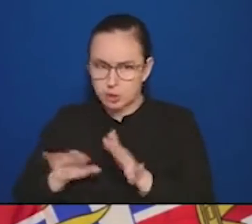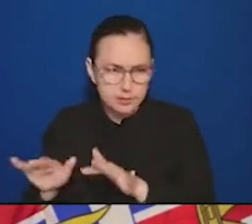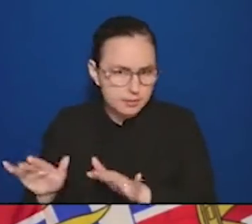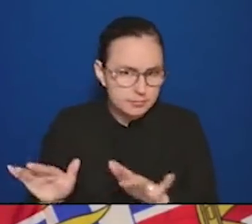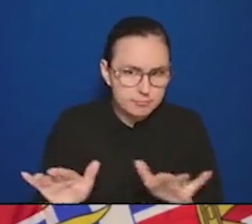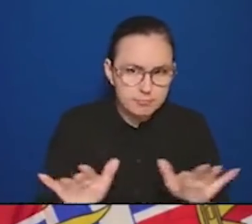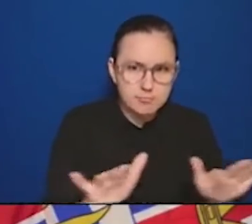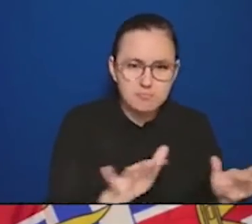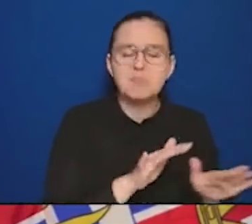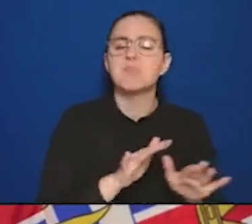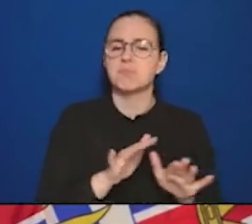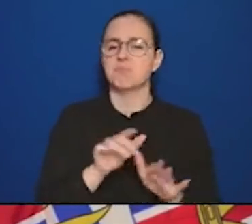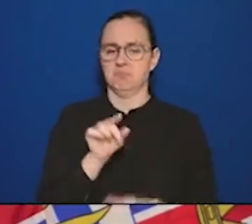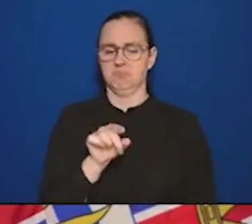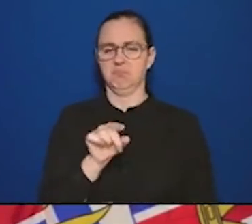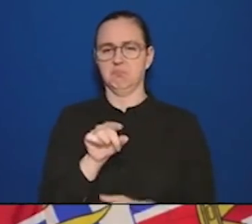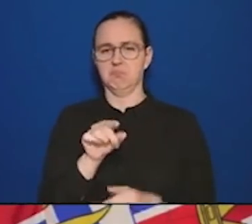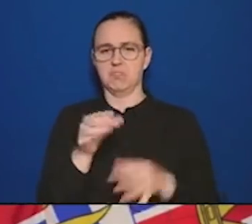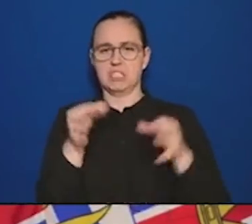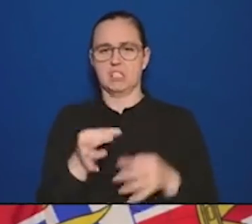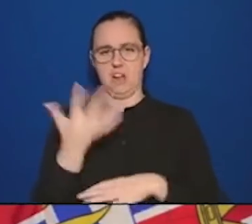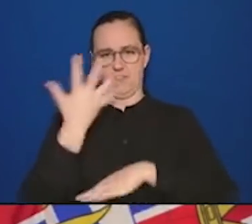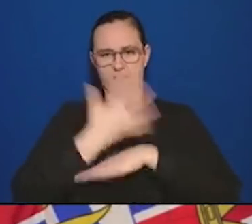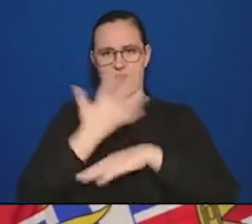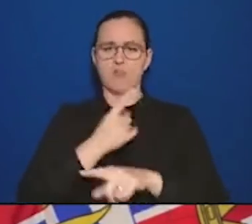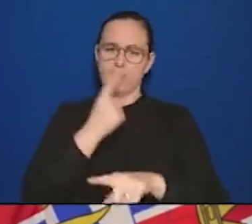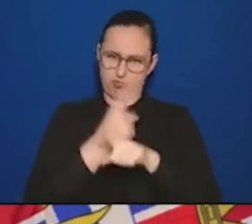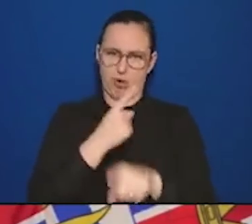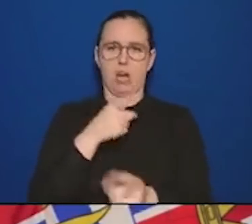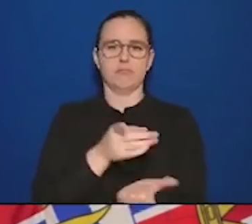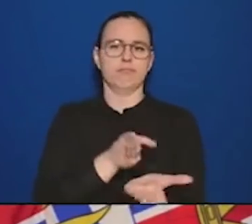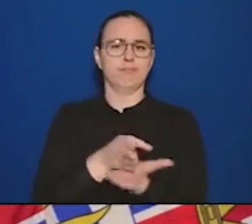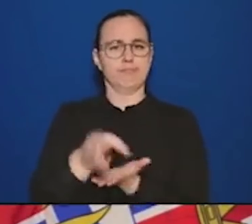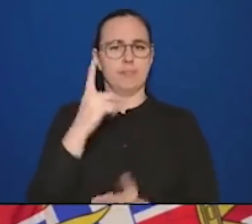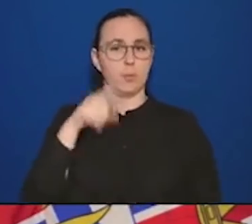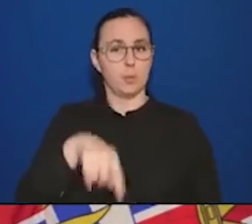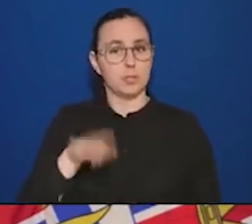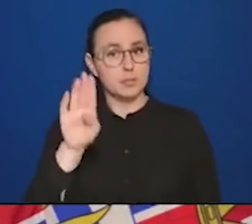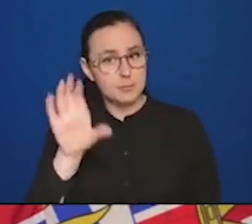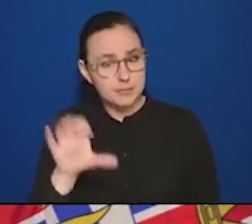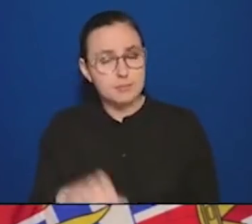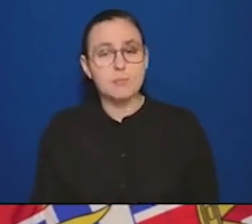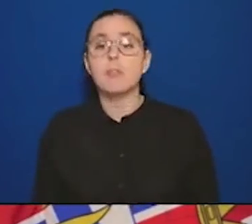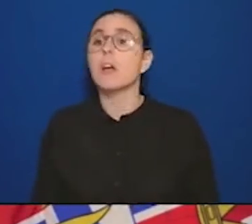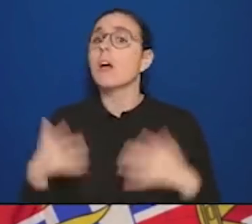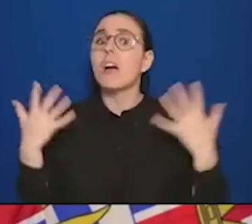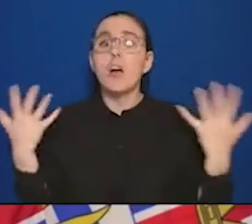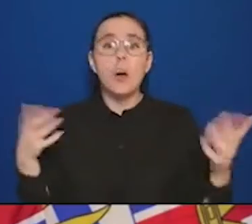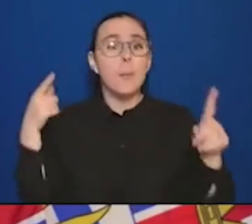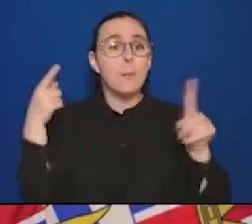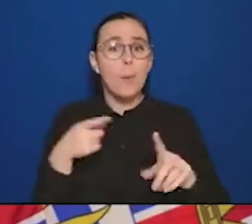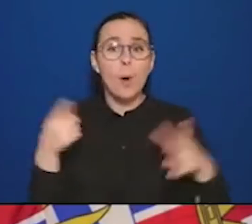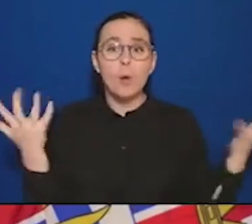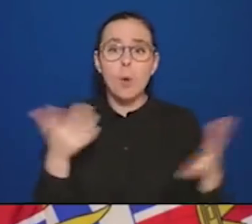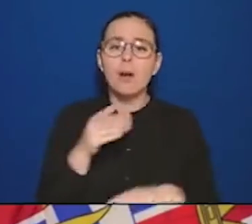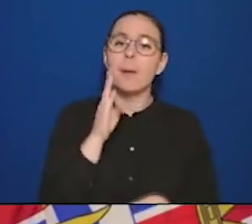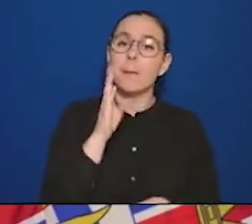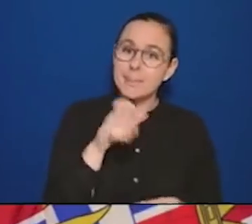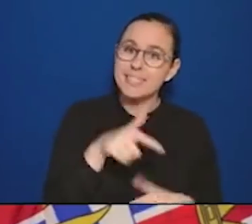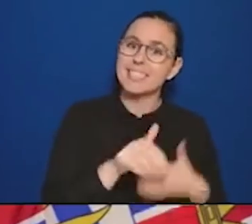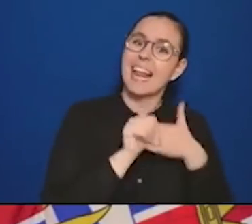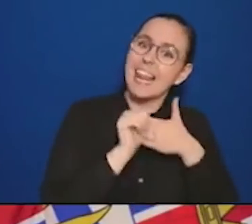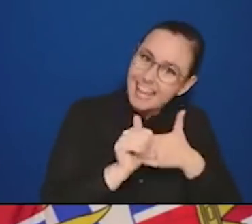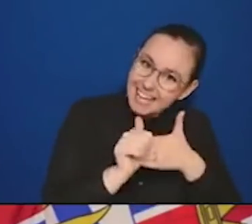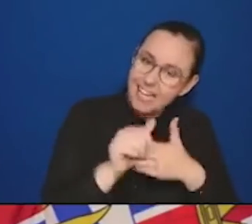again, the BC will be leading other provinces, and it is the right thing to do. Richard, do you have a